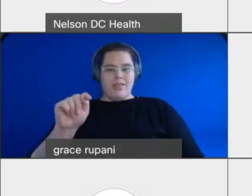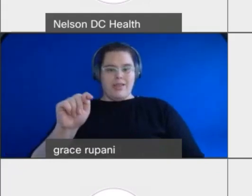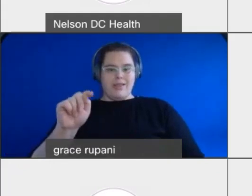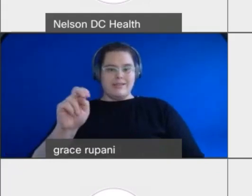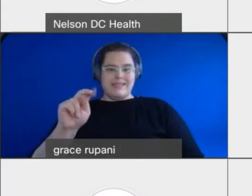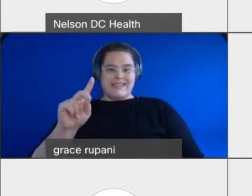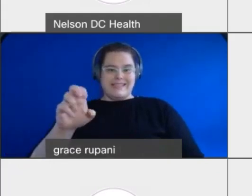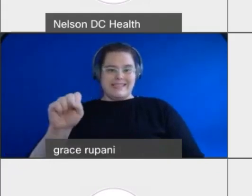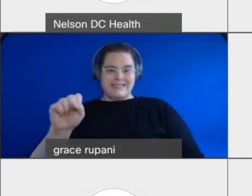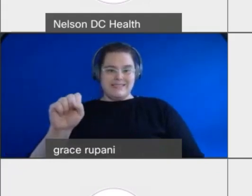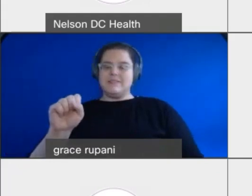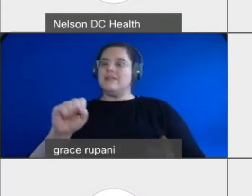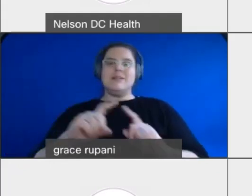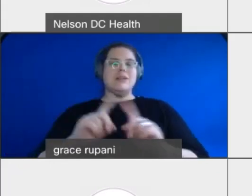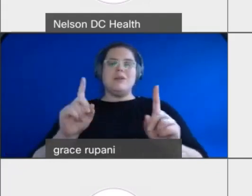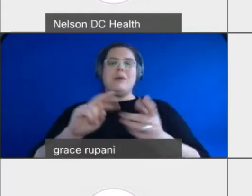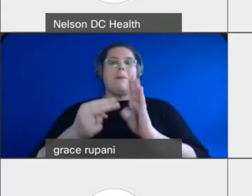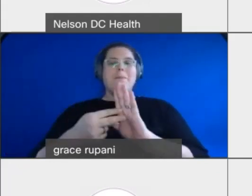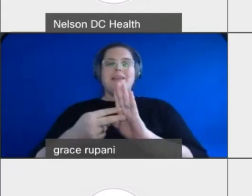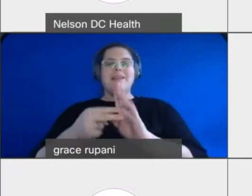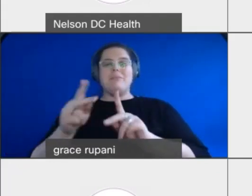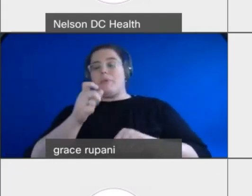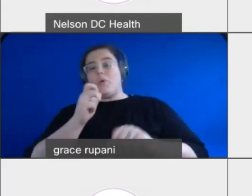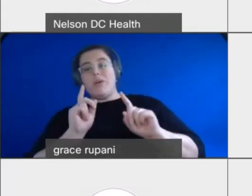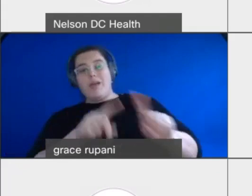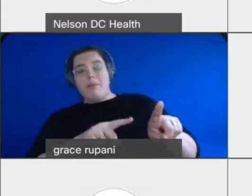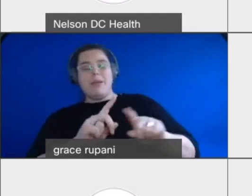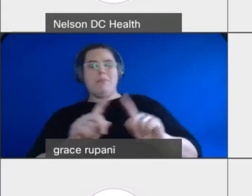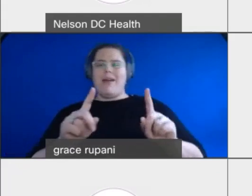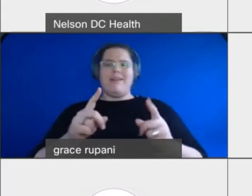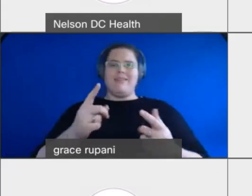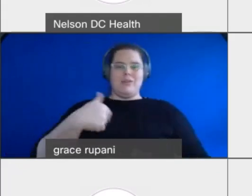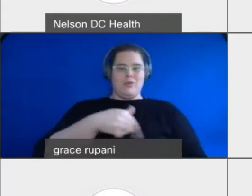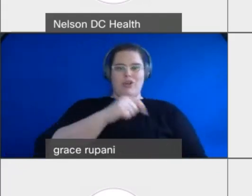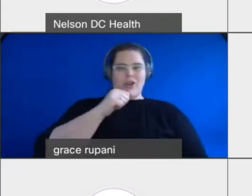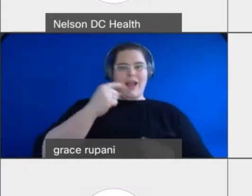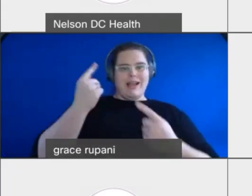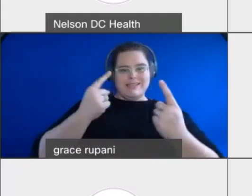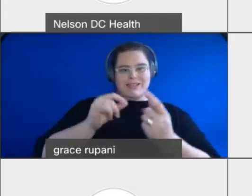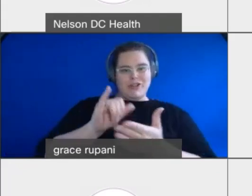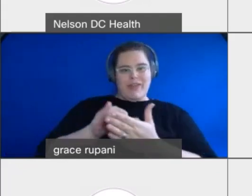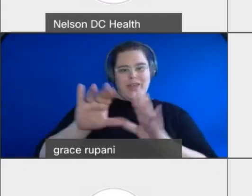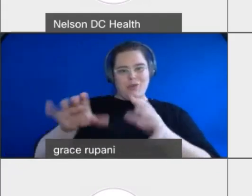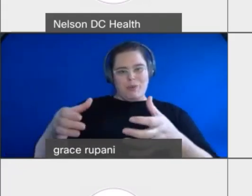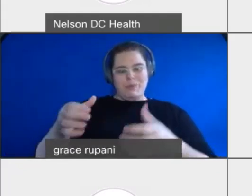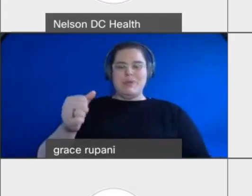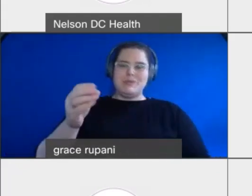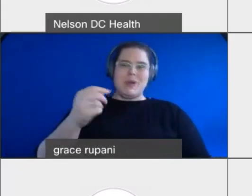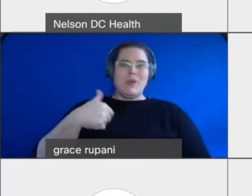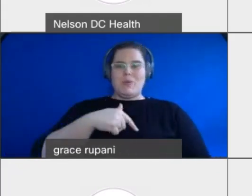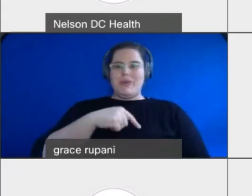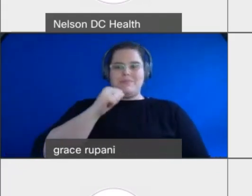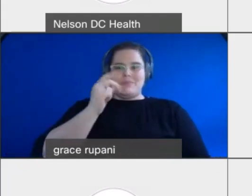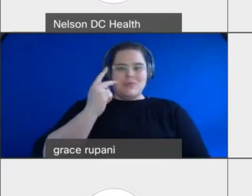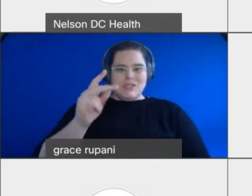all attendees. And it may sound odd, but we're not considered attendees. And so those of